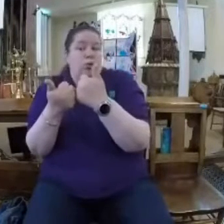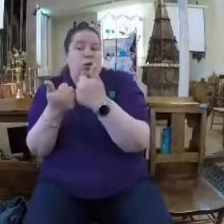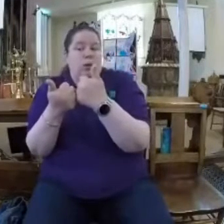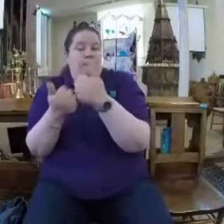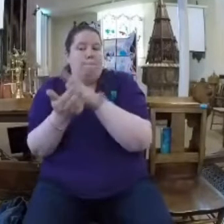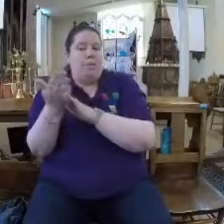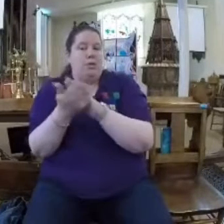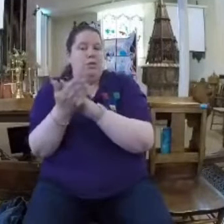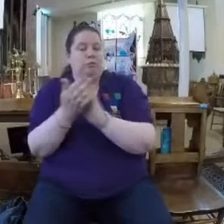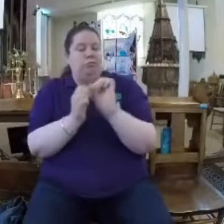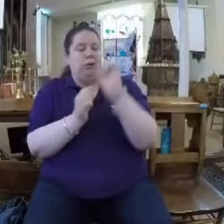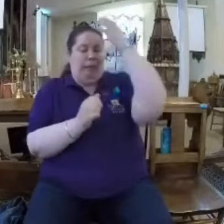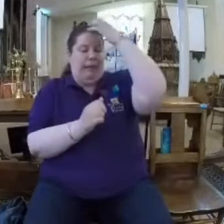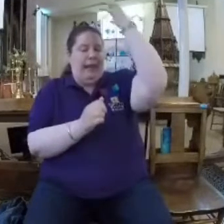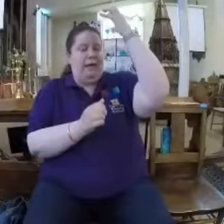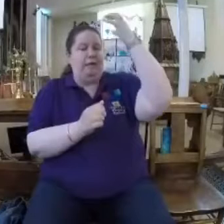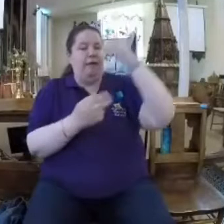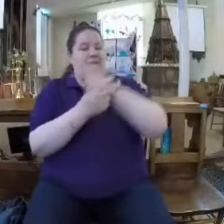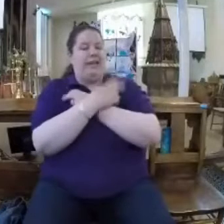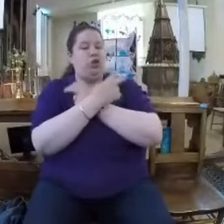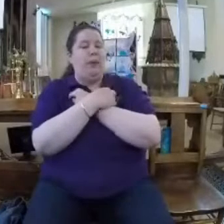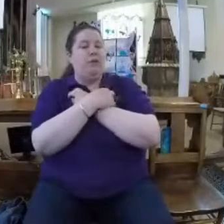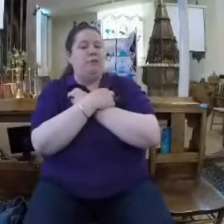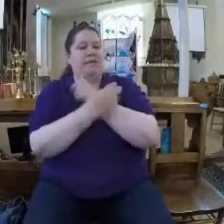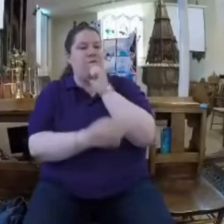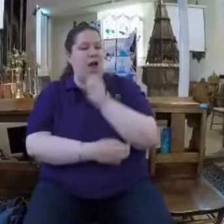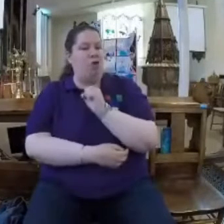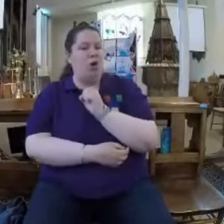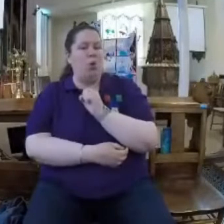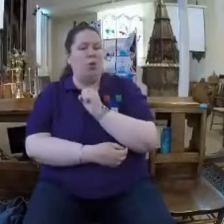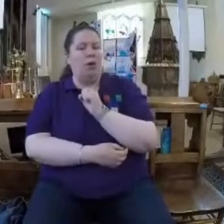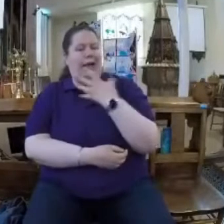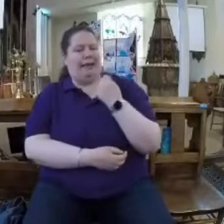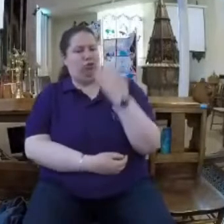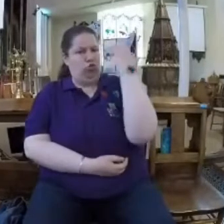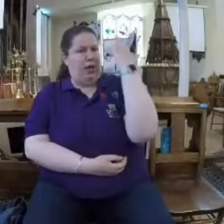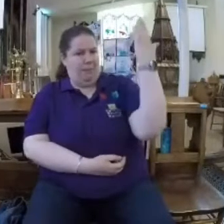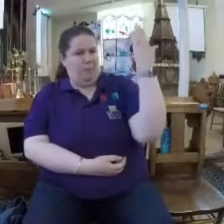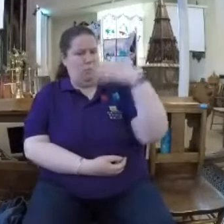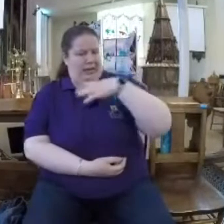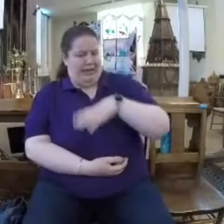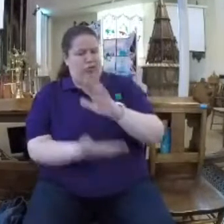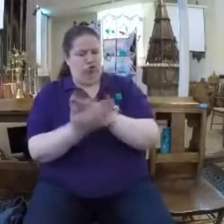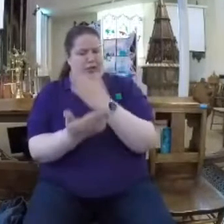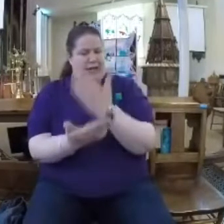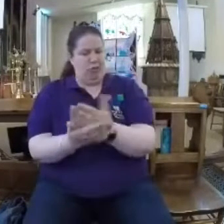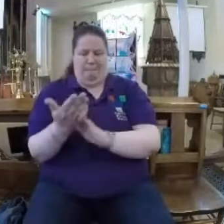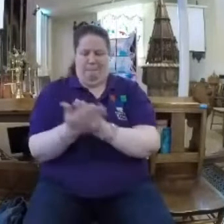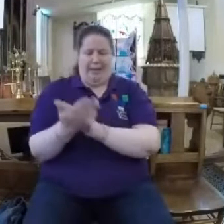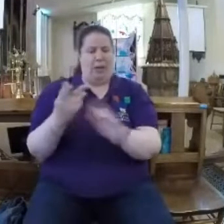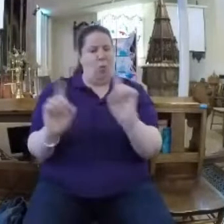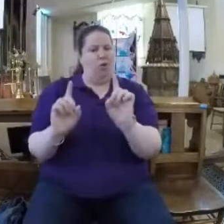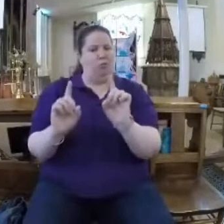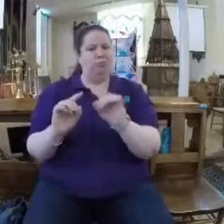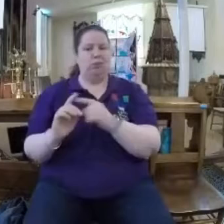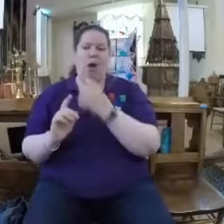Egypt, needs a dream interpreting. It's causing him lots of trouble, and he needs to know exactly what it means. Joseph does a great